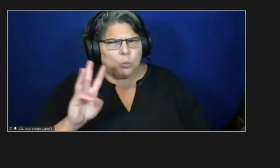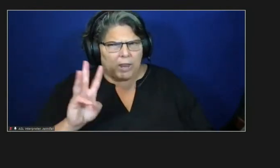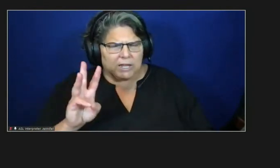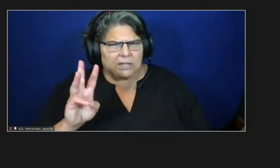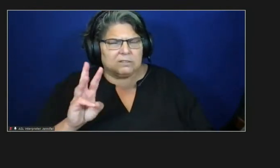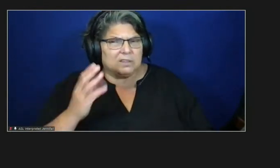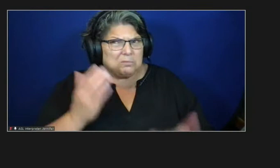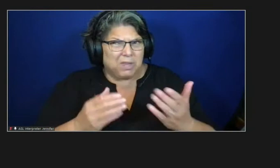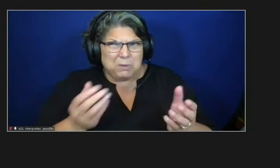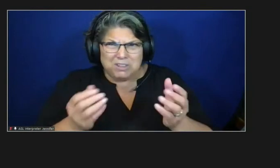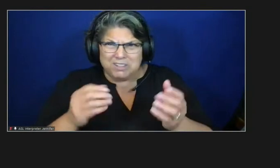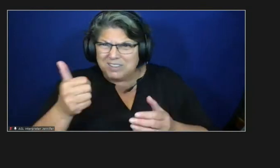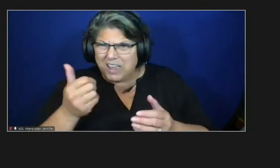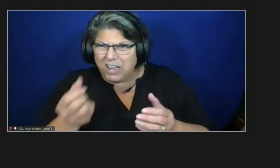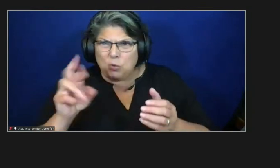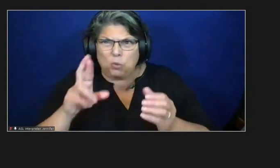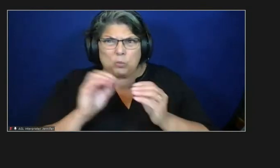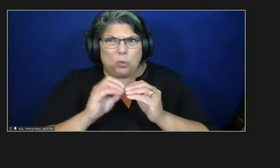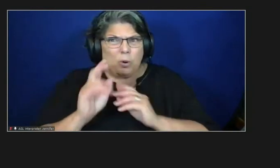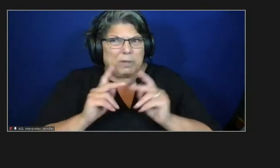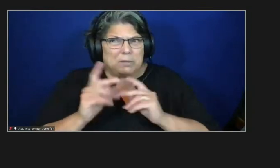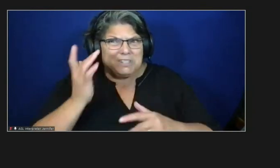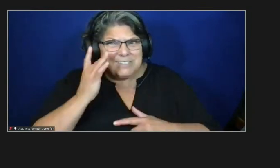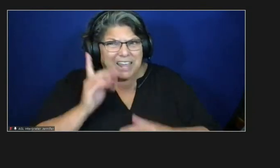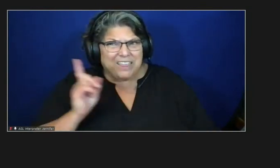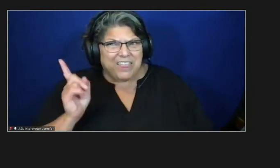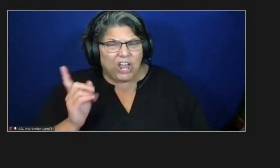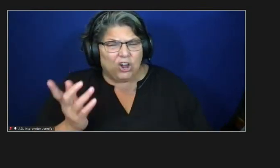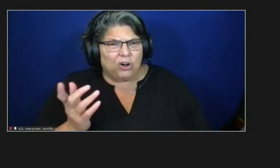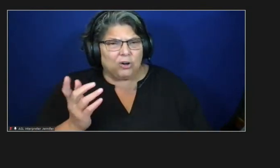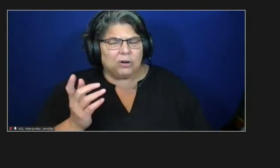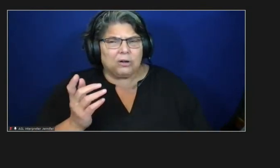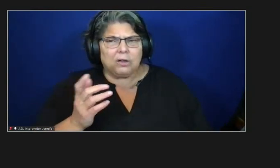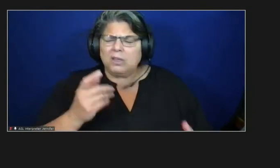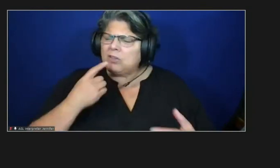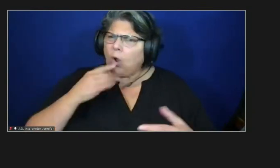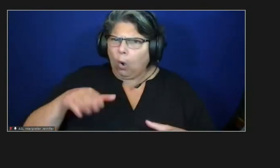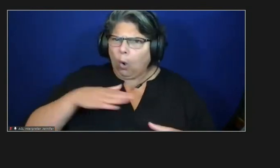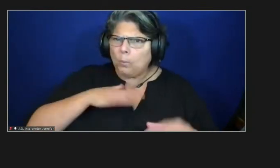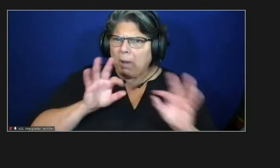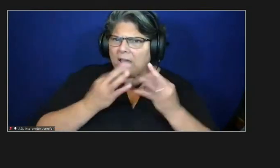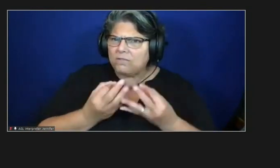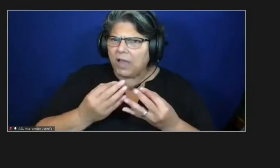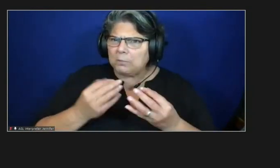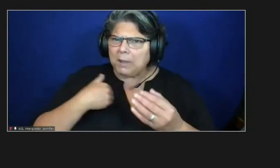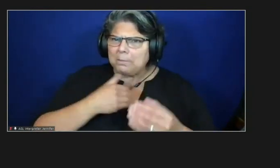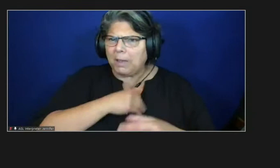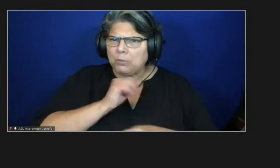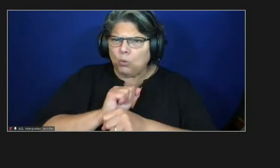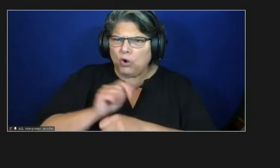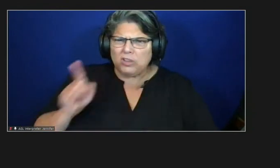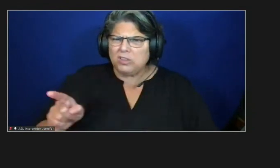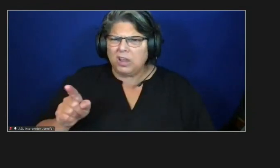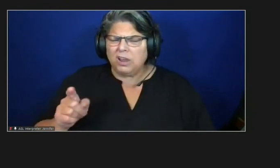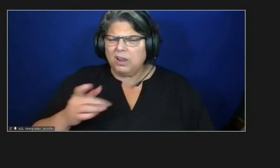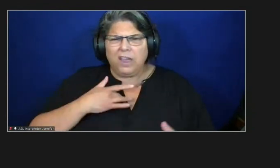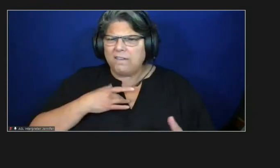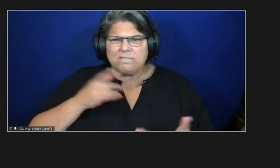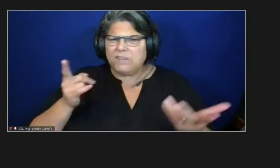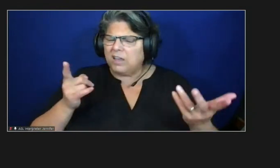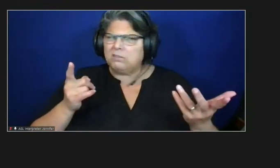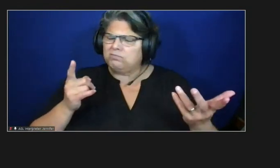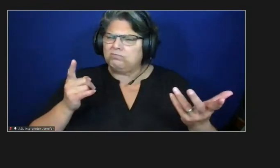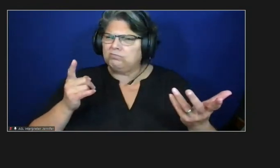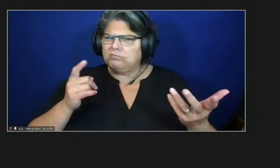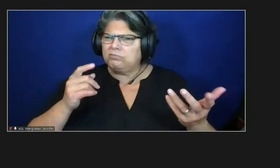10 or more cases there. People saying, you know, my family member works at this store and they don't feel like this outbreak is being